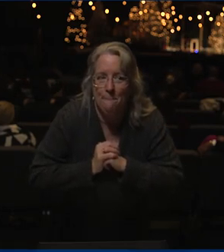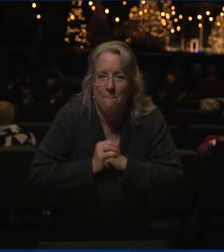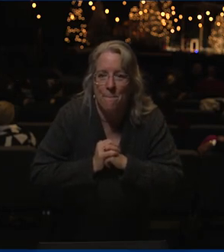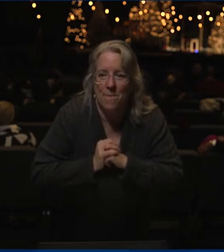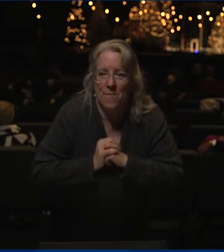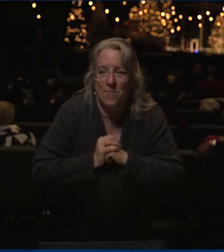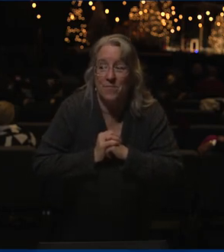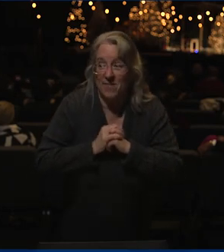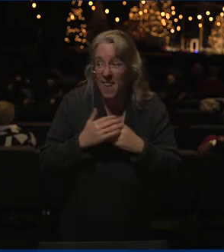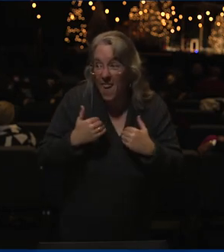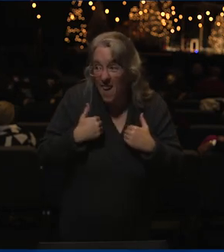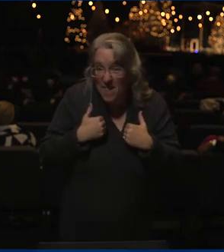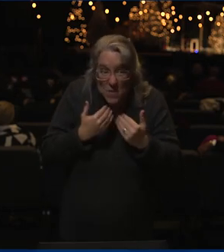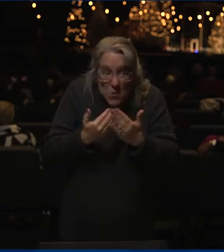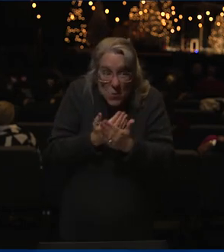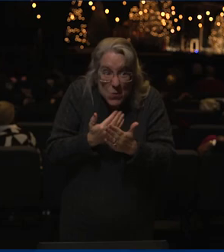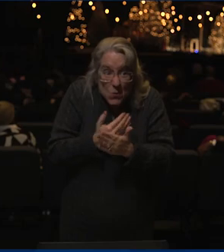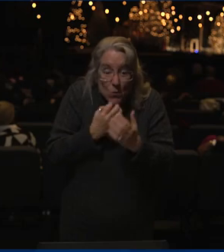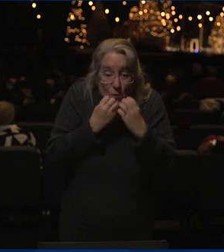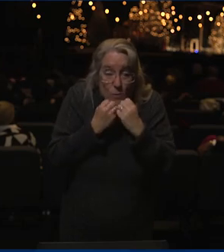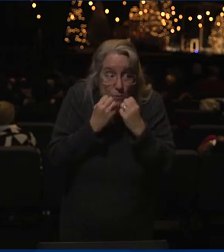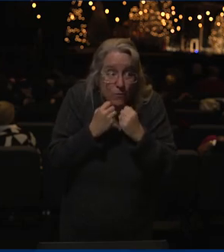There is a new treasure for some of you.